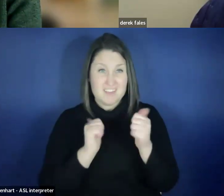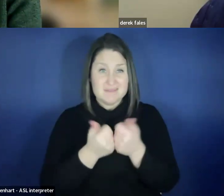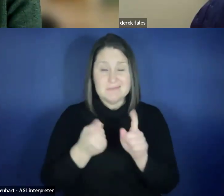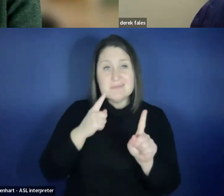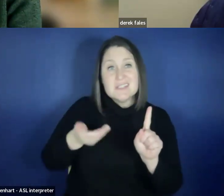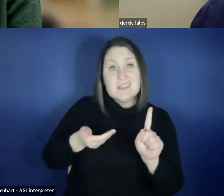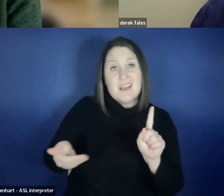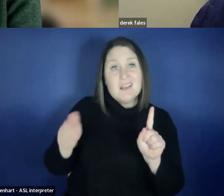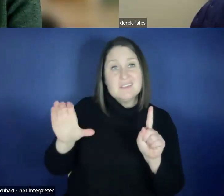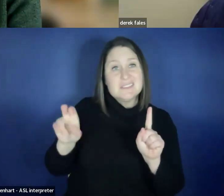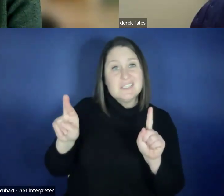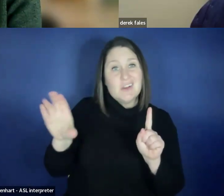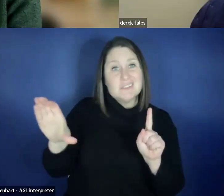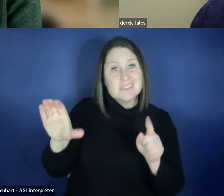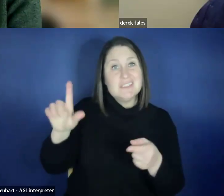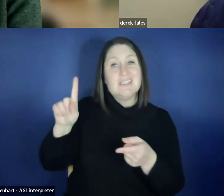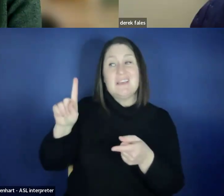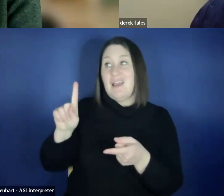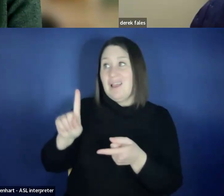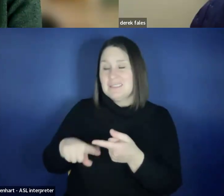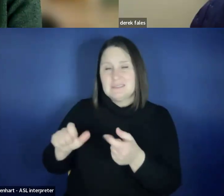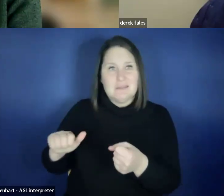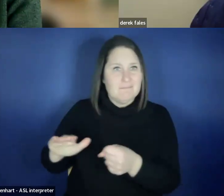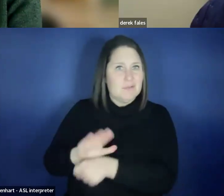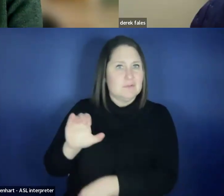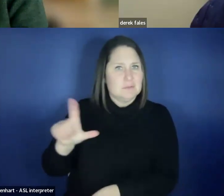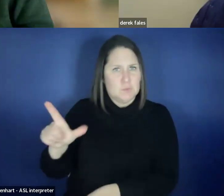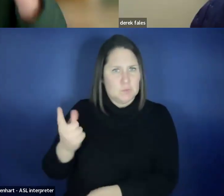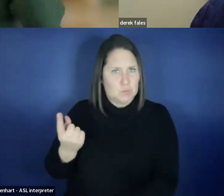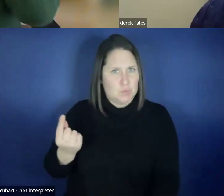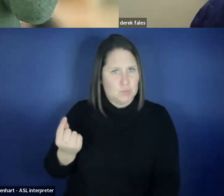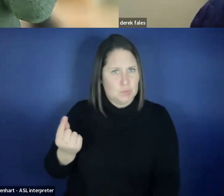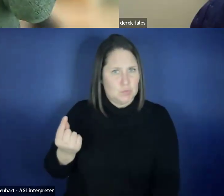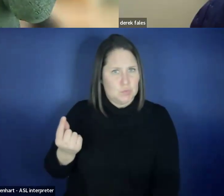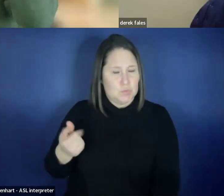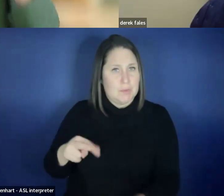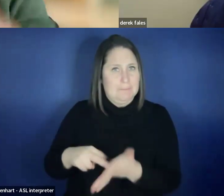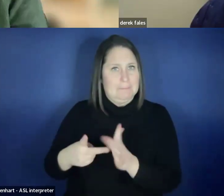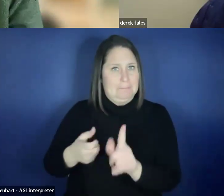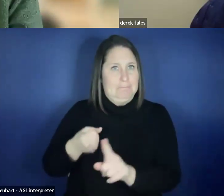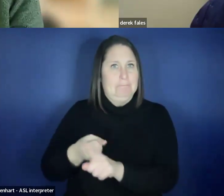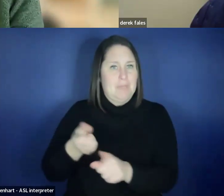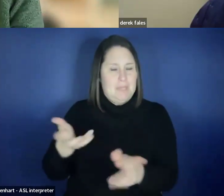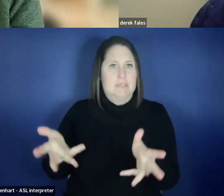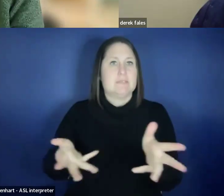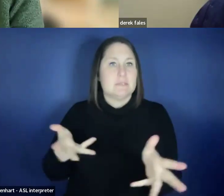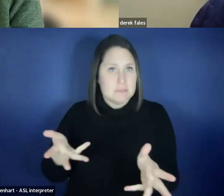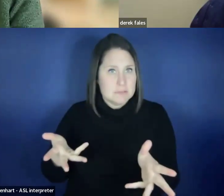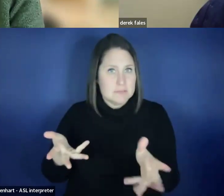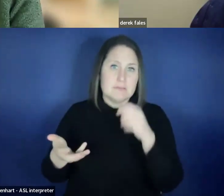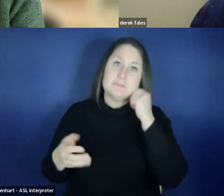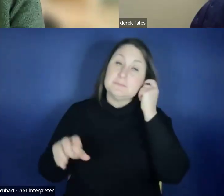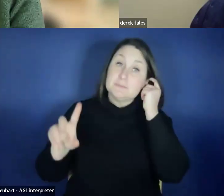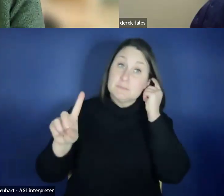hire CRCs until they can carry a full caseload, which may result in an impact. Derek, do you want to